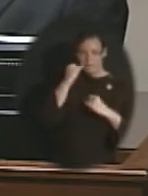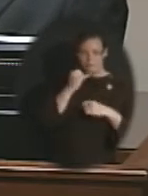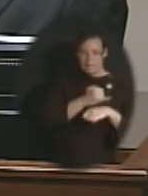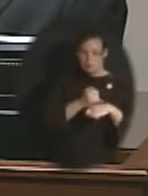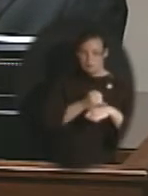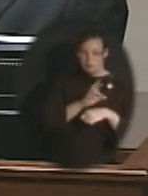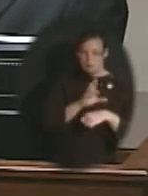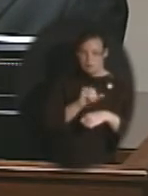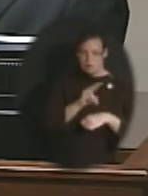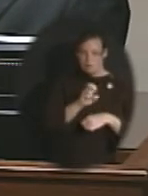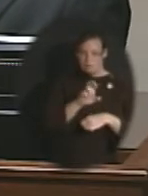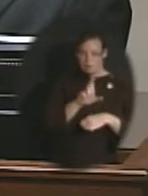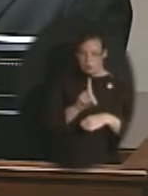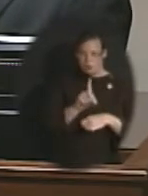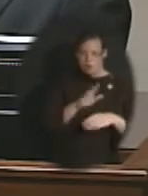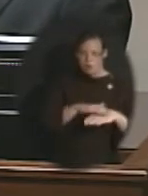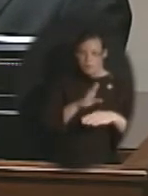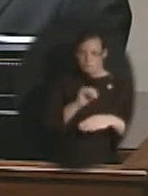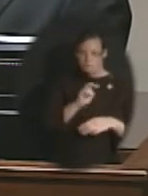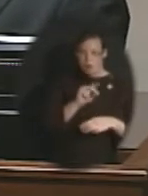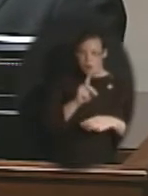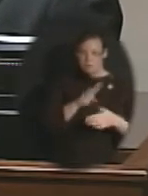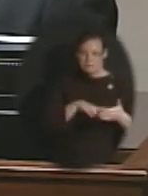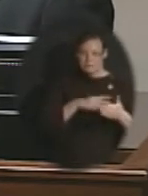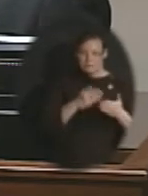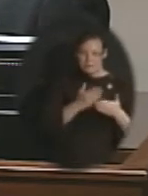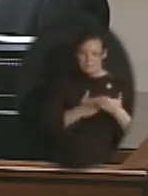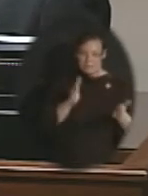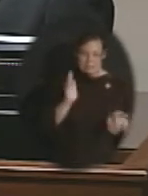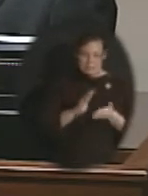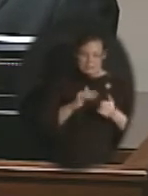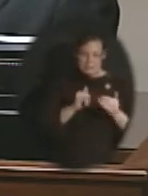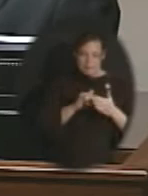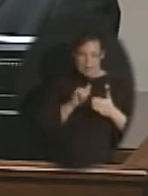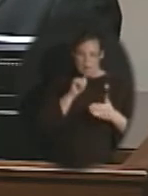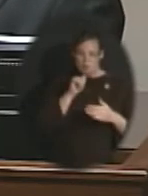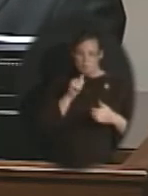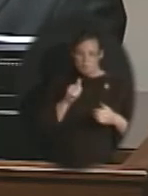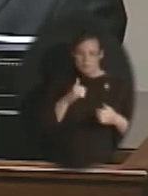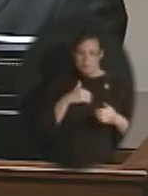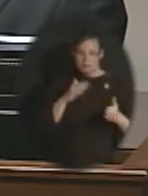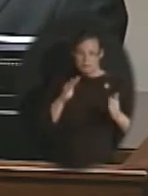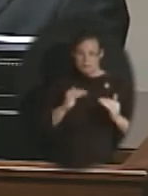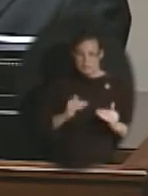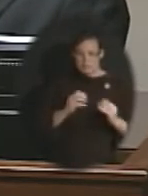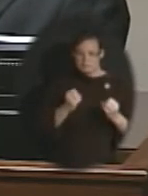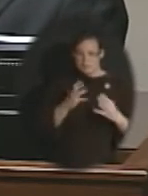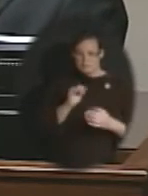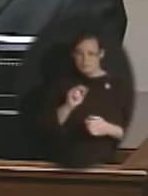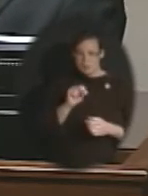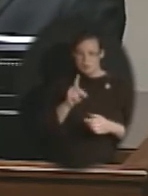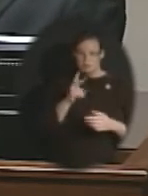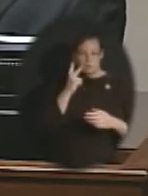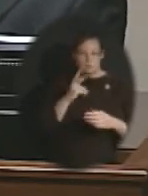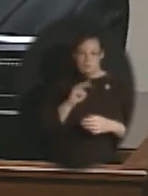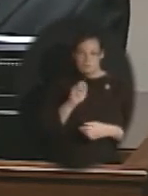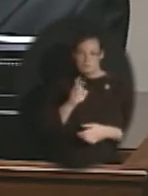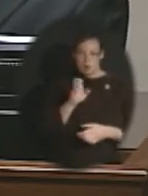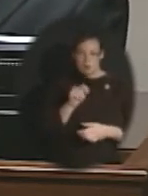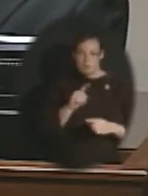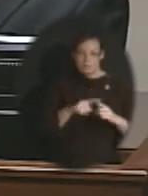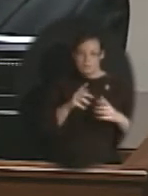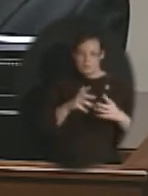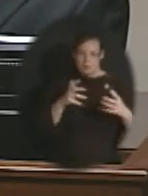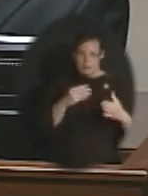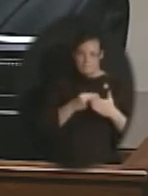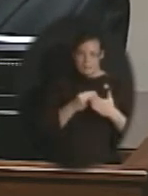was covered on that bond schedule. It will be something south of that because we won't be selling as many bonds as the market is, but obviously it's a significant amount of